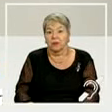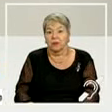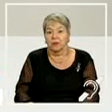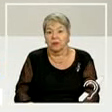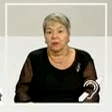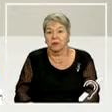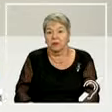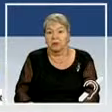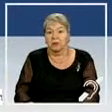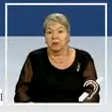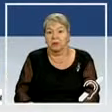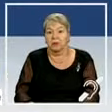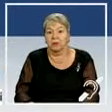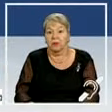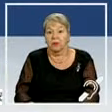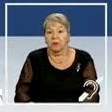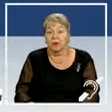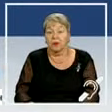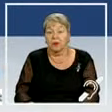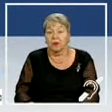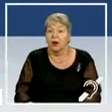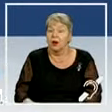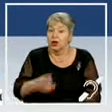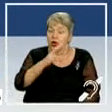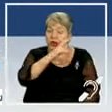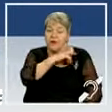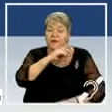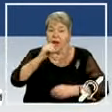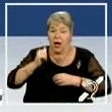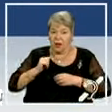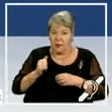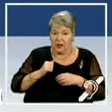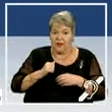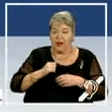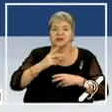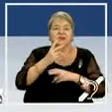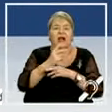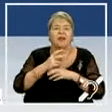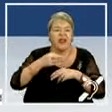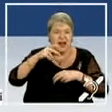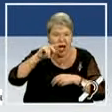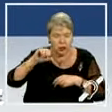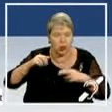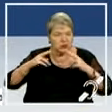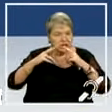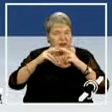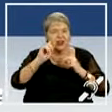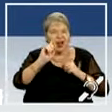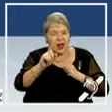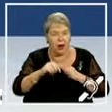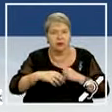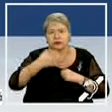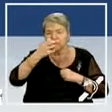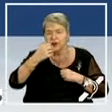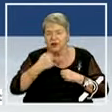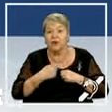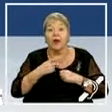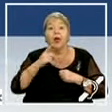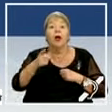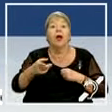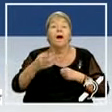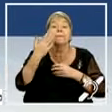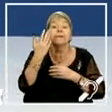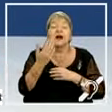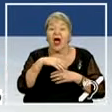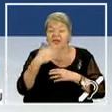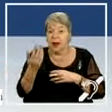not westbound. În timp ce șefii armatelor din țările NATO se reuneau la Ramstein, Dmitri Medvedev, mâna dreaptă a